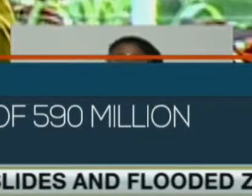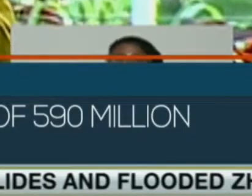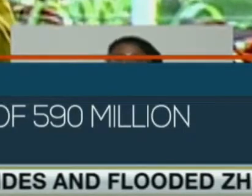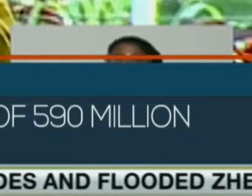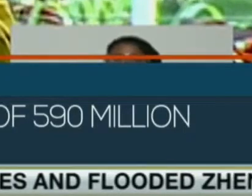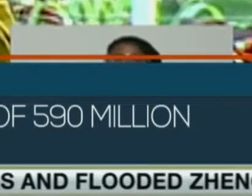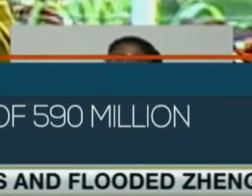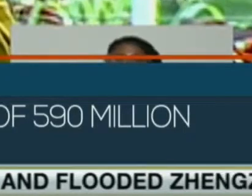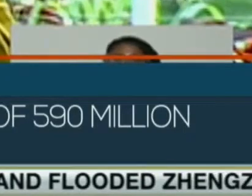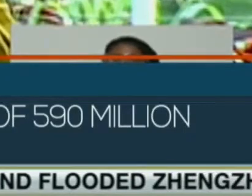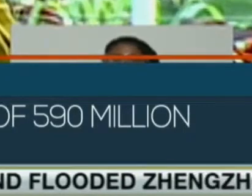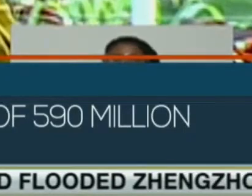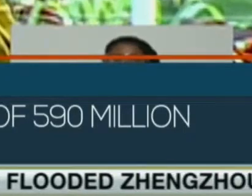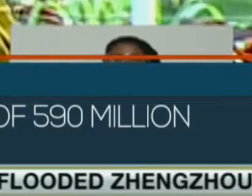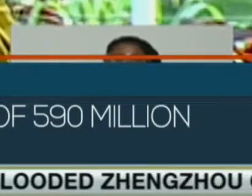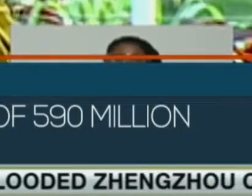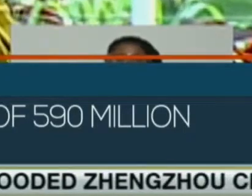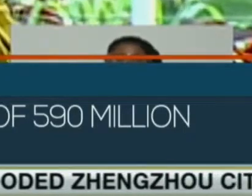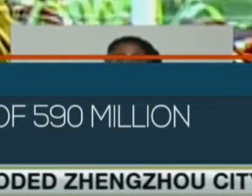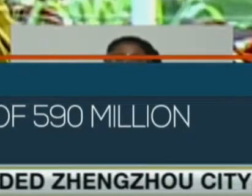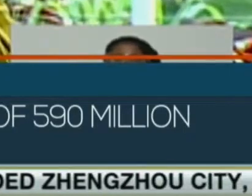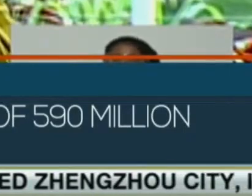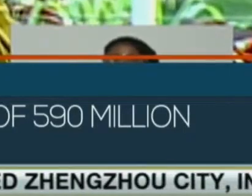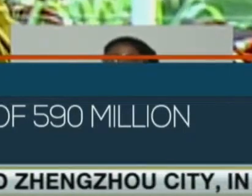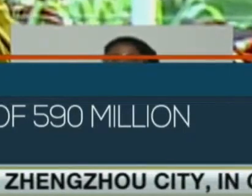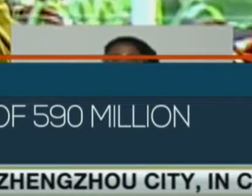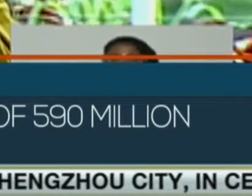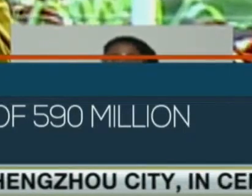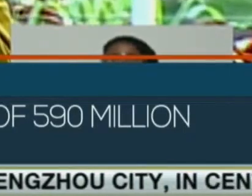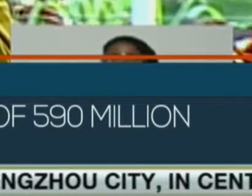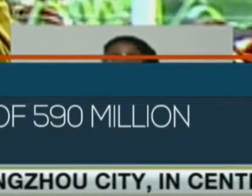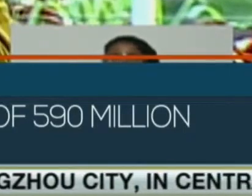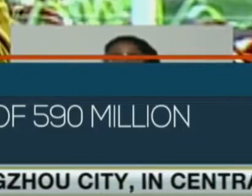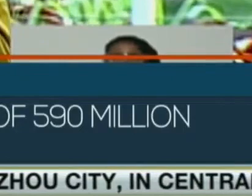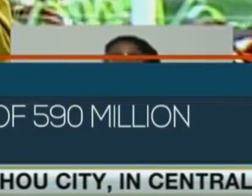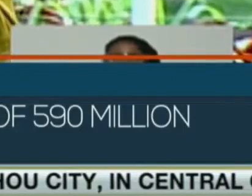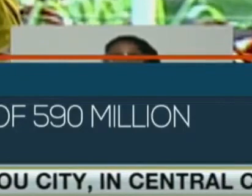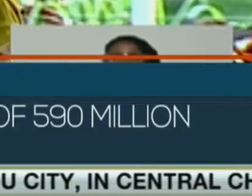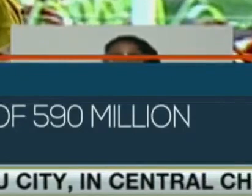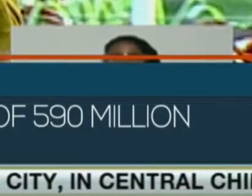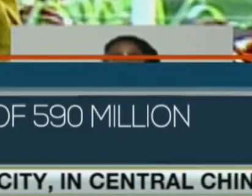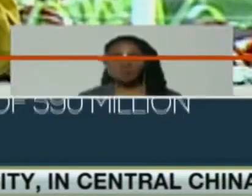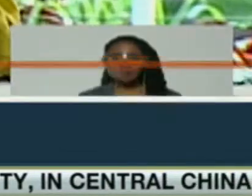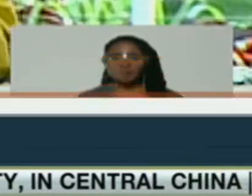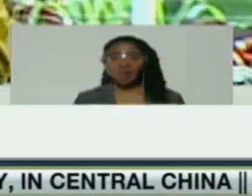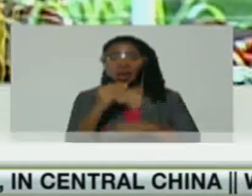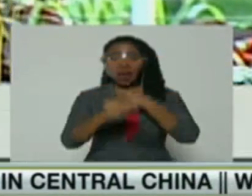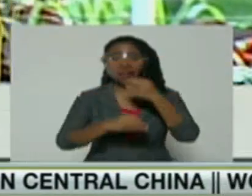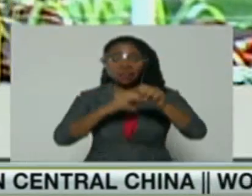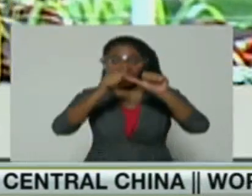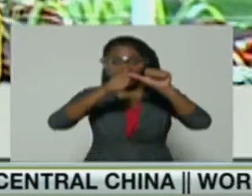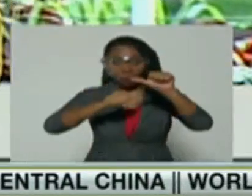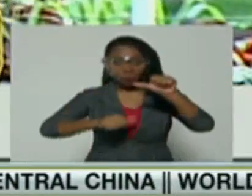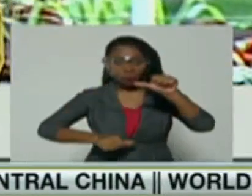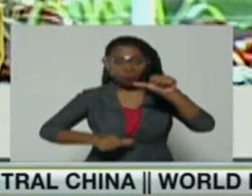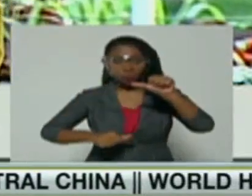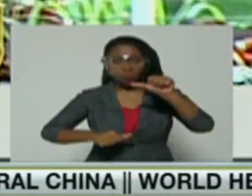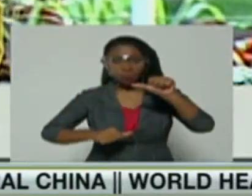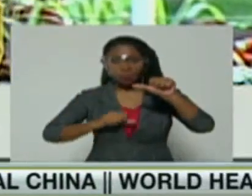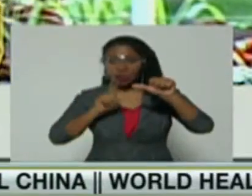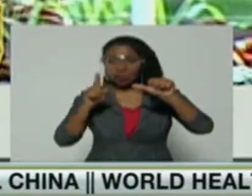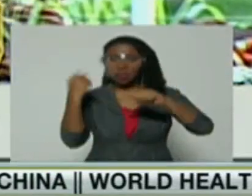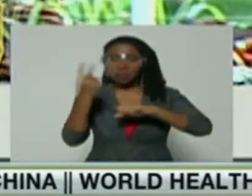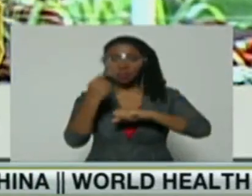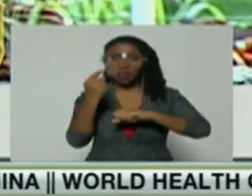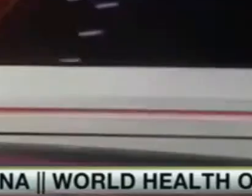in humanitarian affairs, and they didn't know what they had used and where the 98%